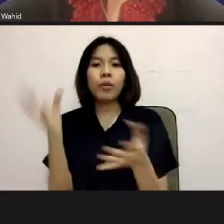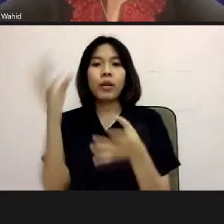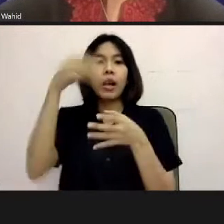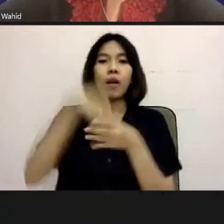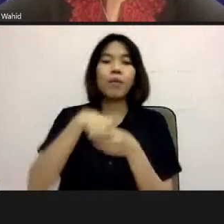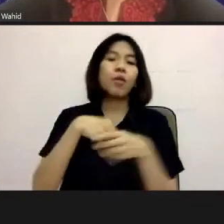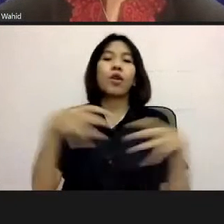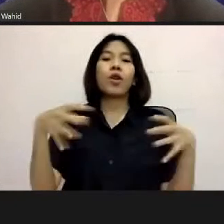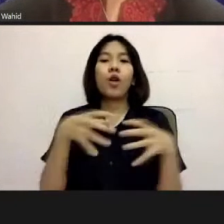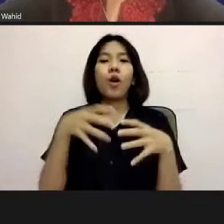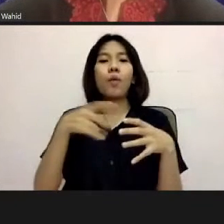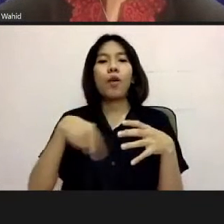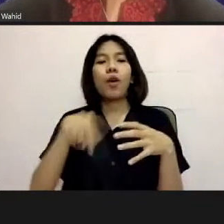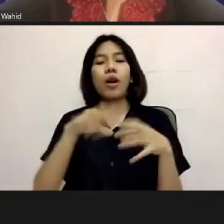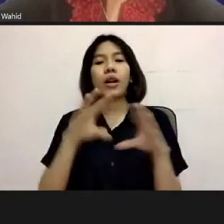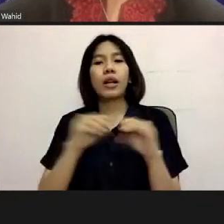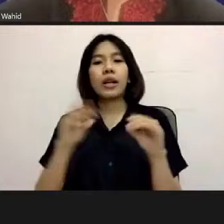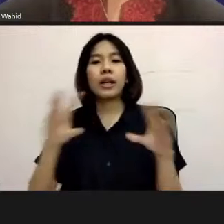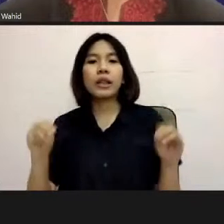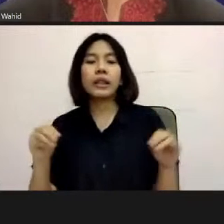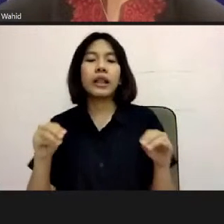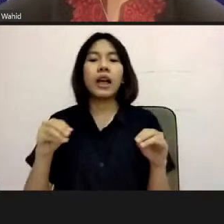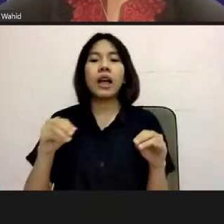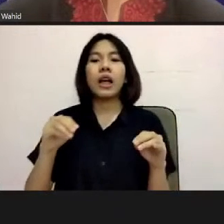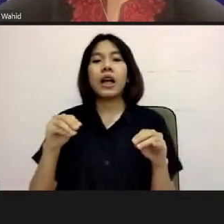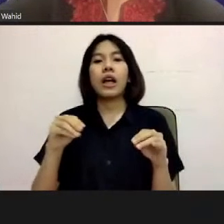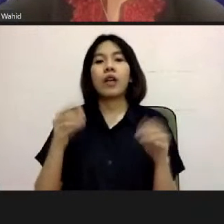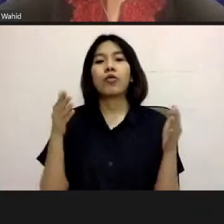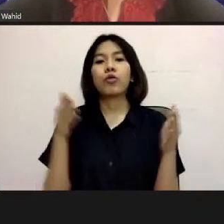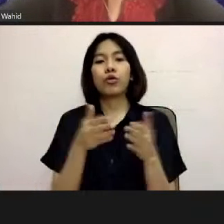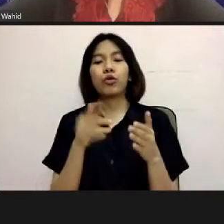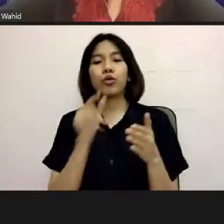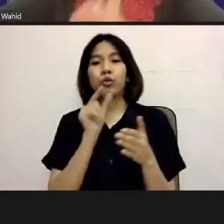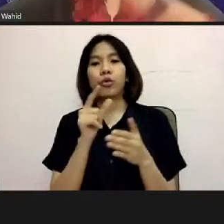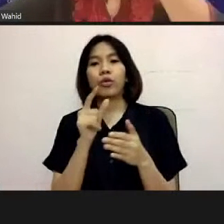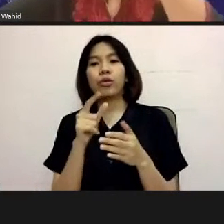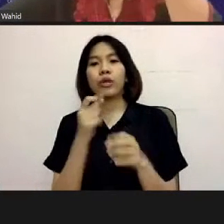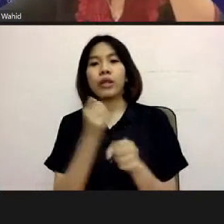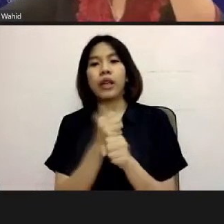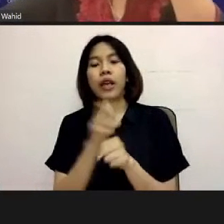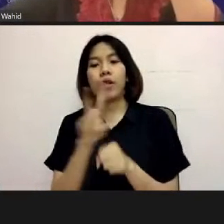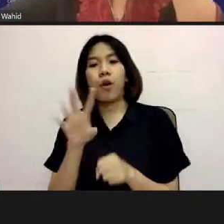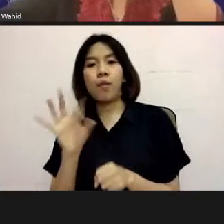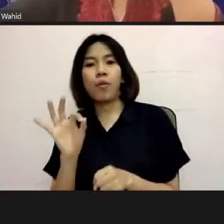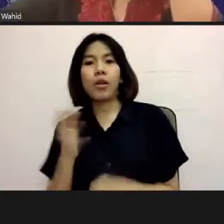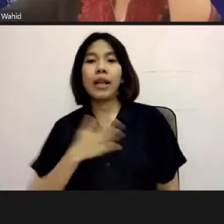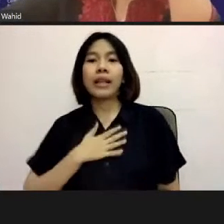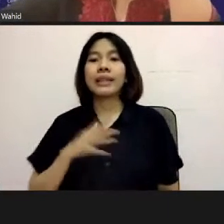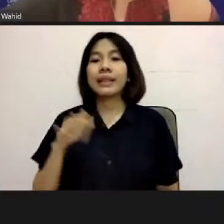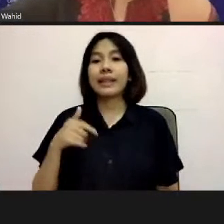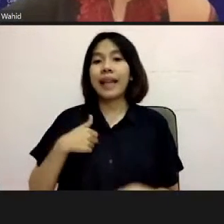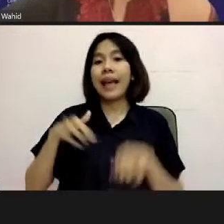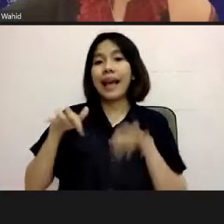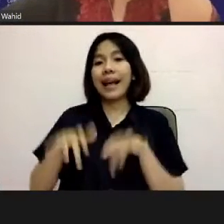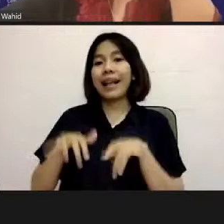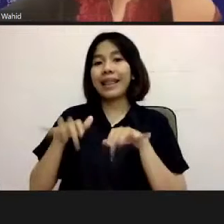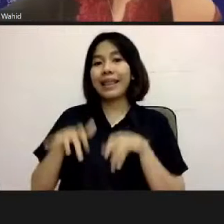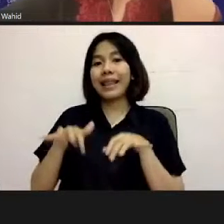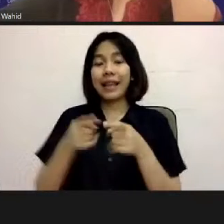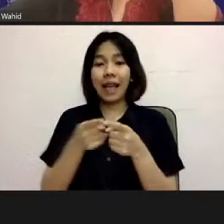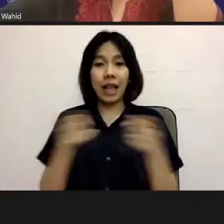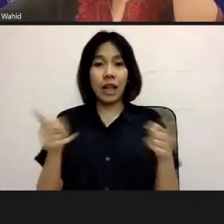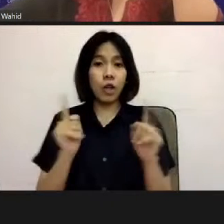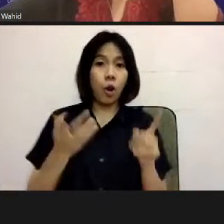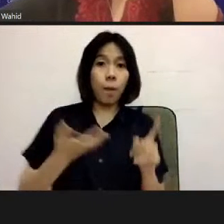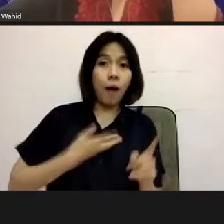that I have seen. Our colleagues has already put it on the chat box, so you can just click them over and go register yourself. For